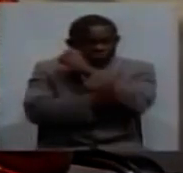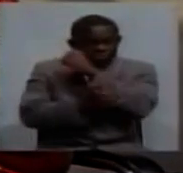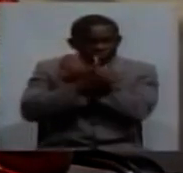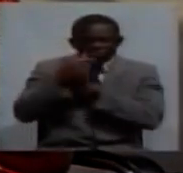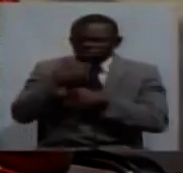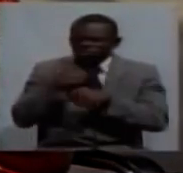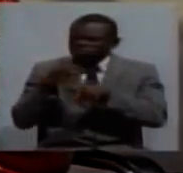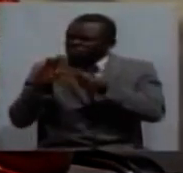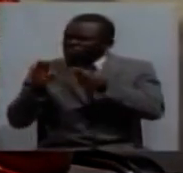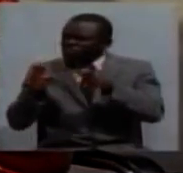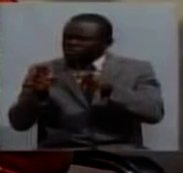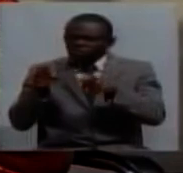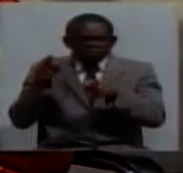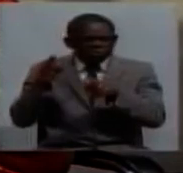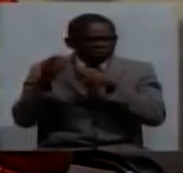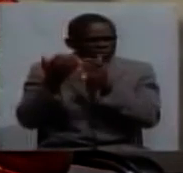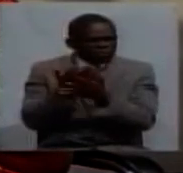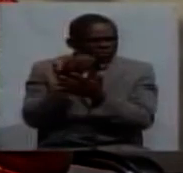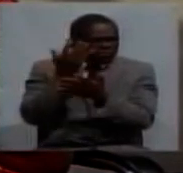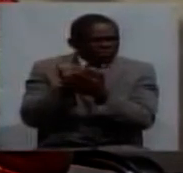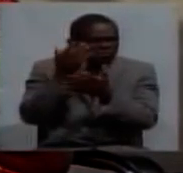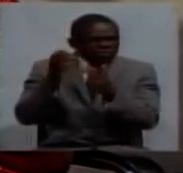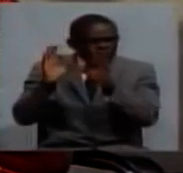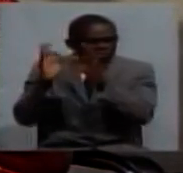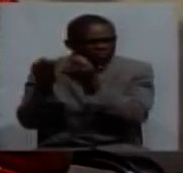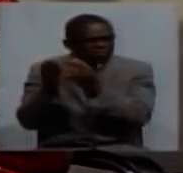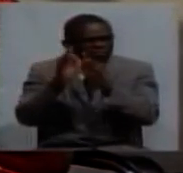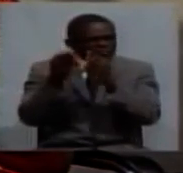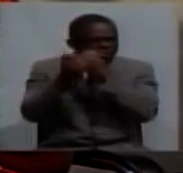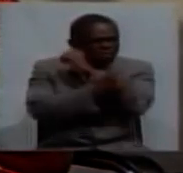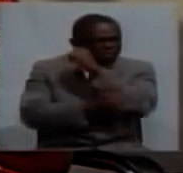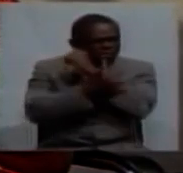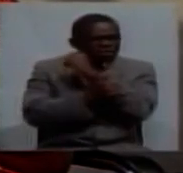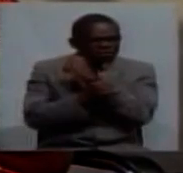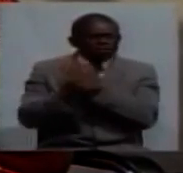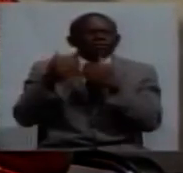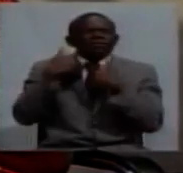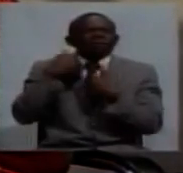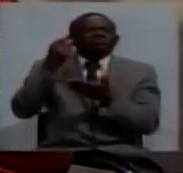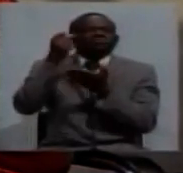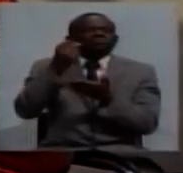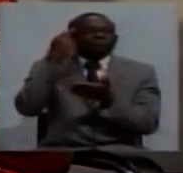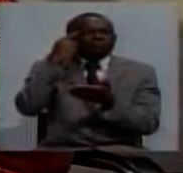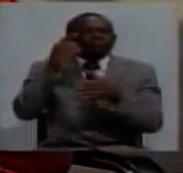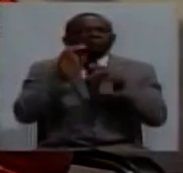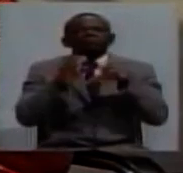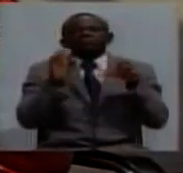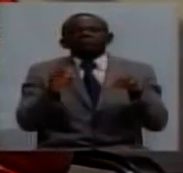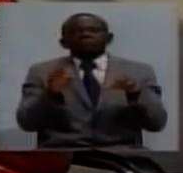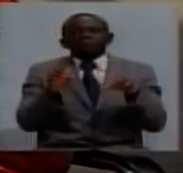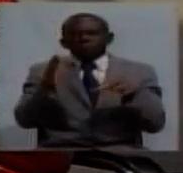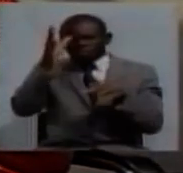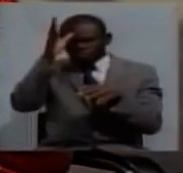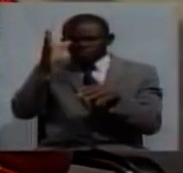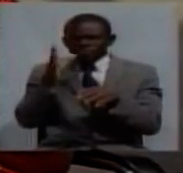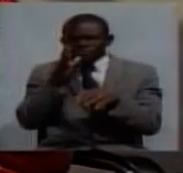children. So you find a lot of these young kids working during holidays, going, if they're from the UK, into Europe to pick